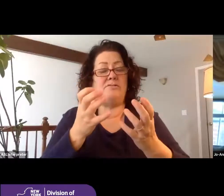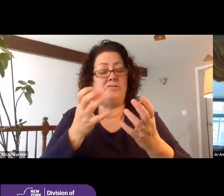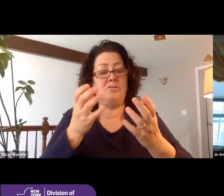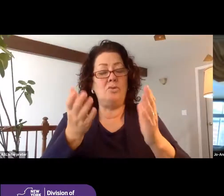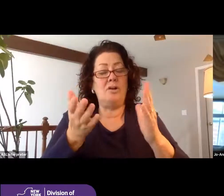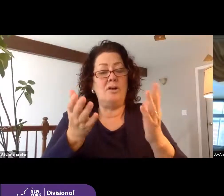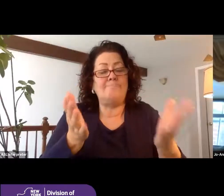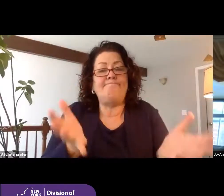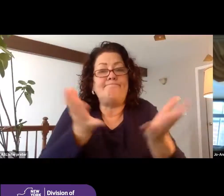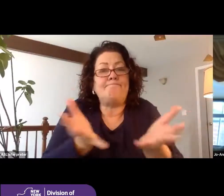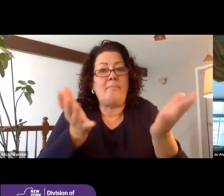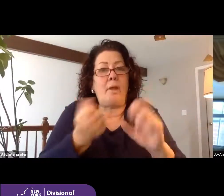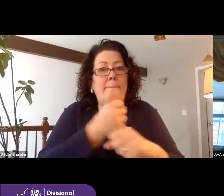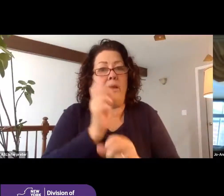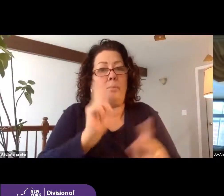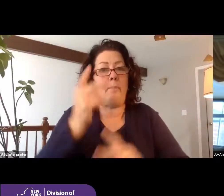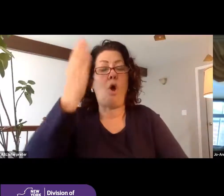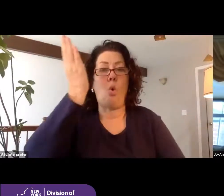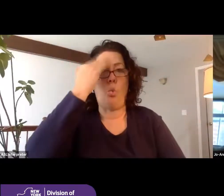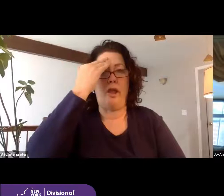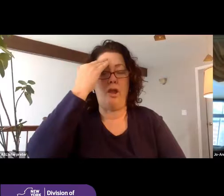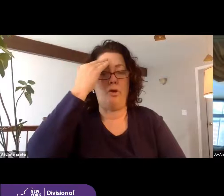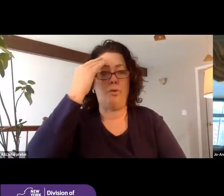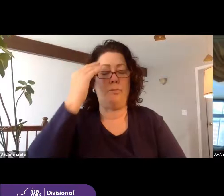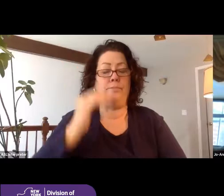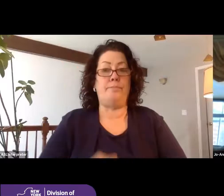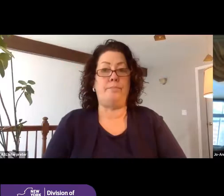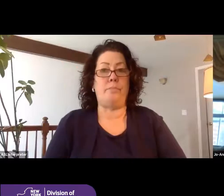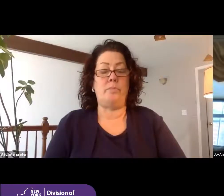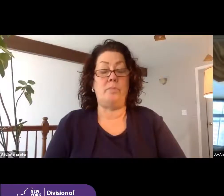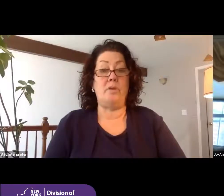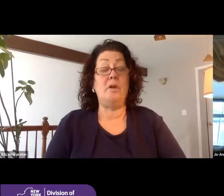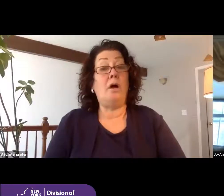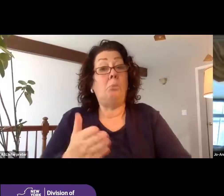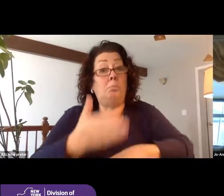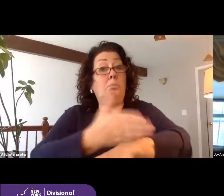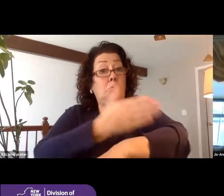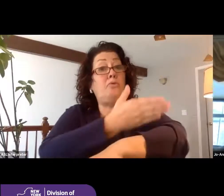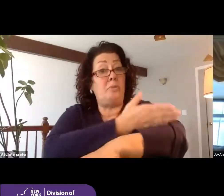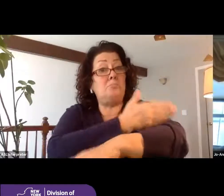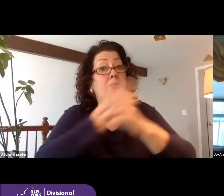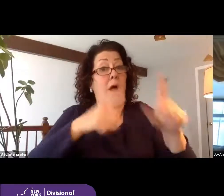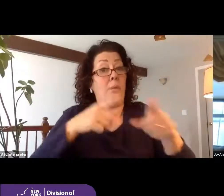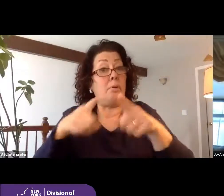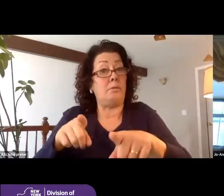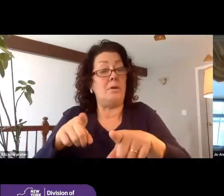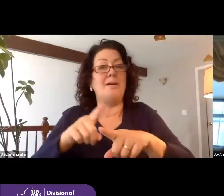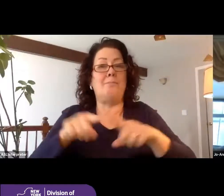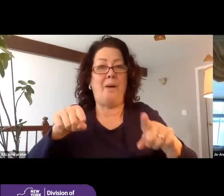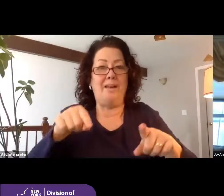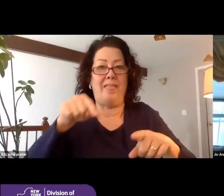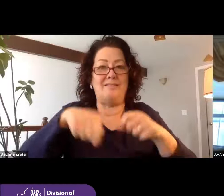rights and responsibilities. And, you know, progress has been made. However, this year's celebration occurs